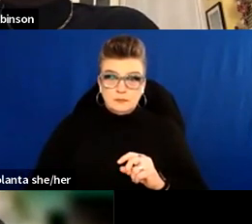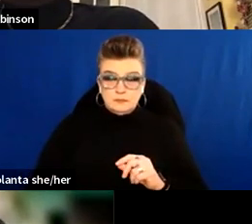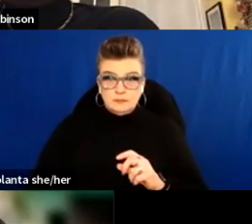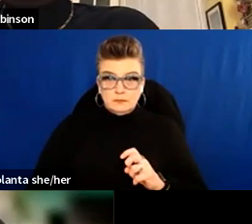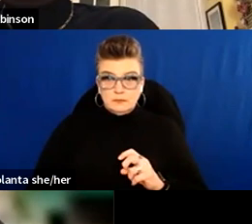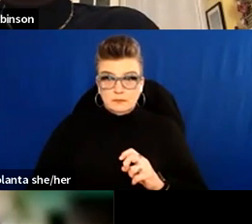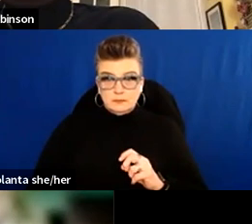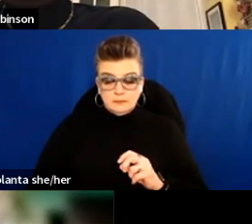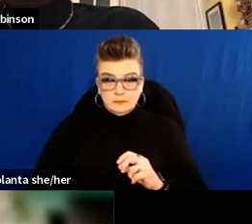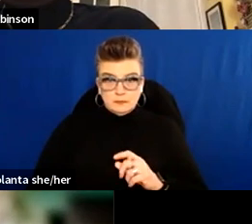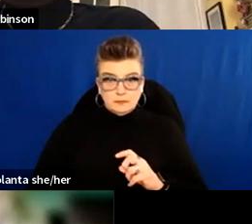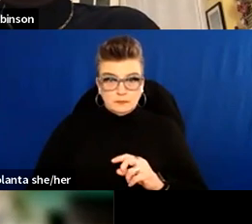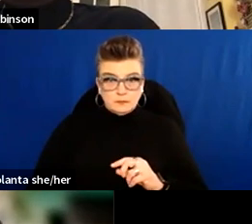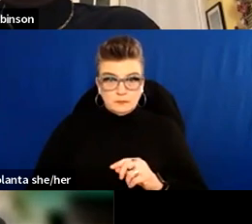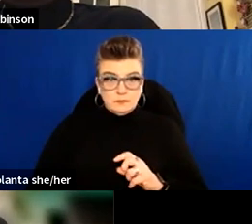at school